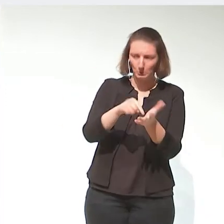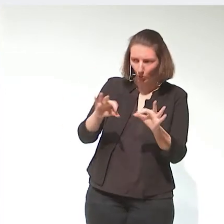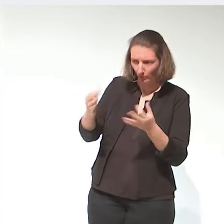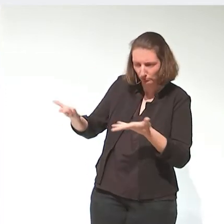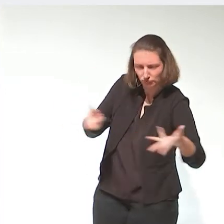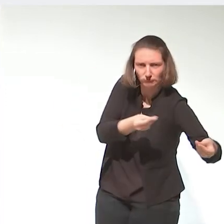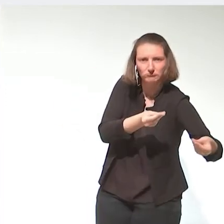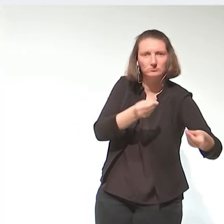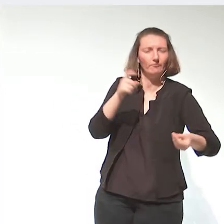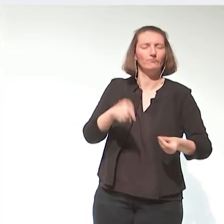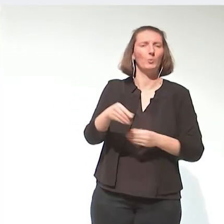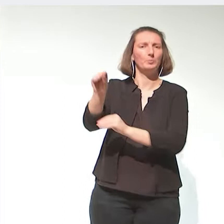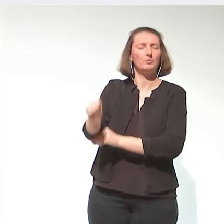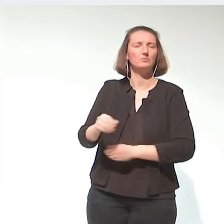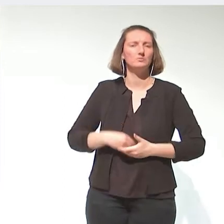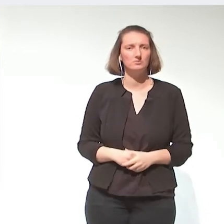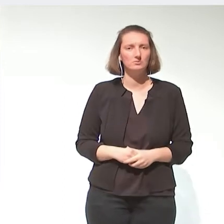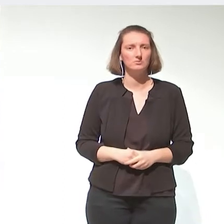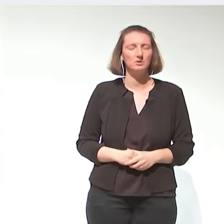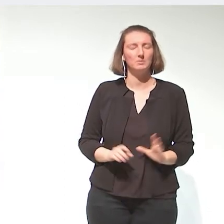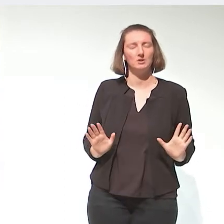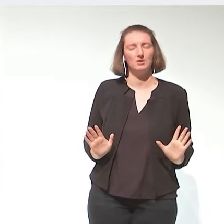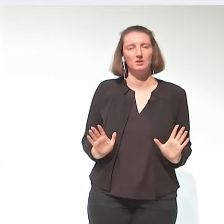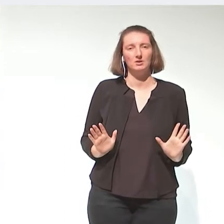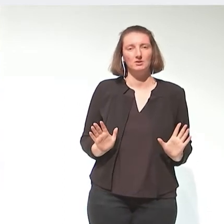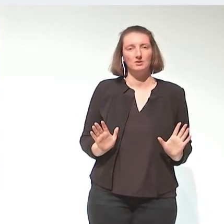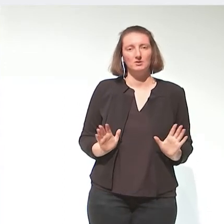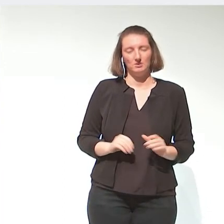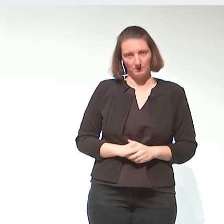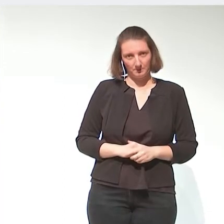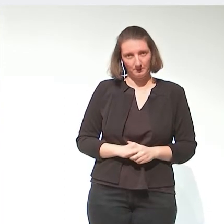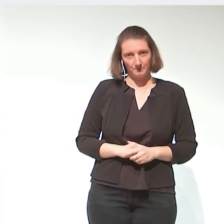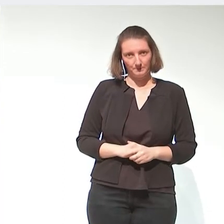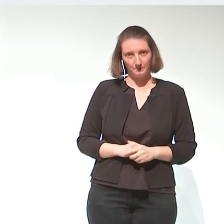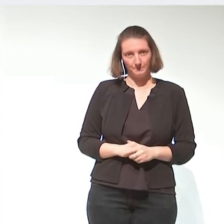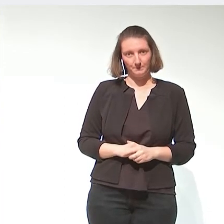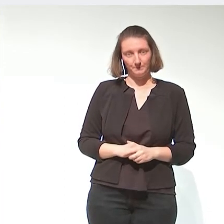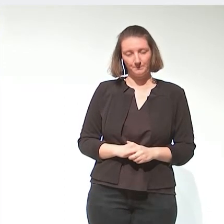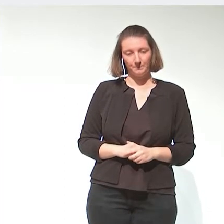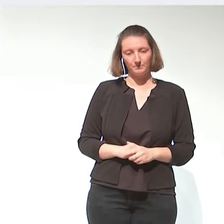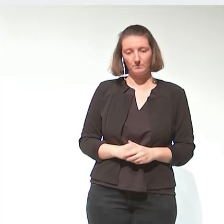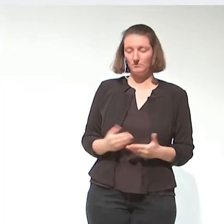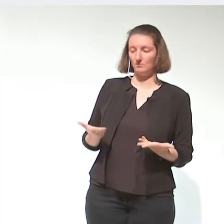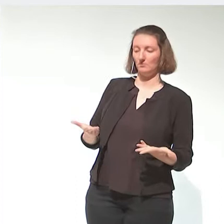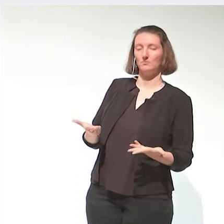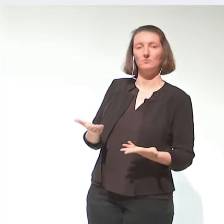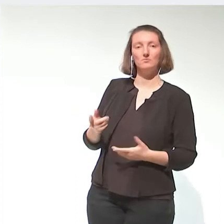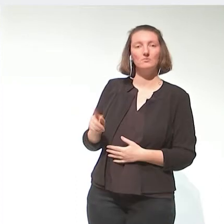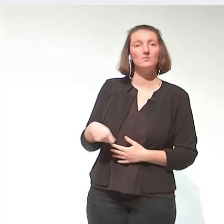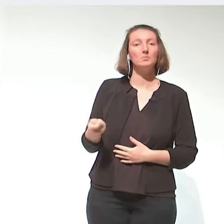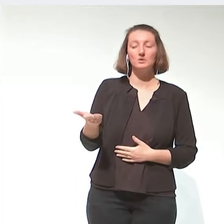Nevertheless, in addition to food and shelter, it is also